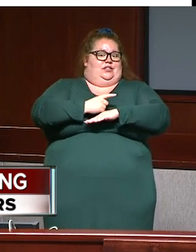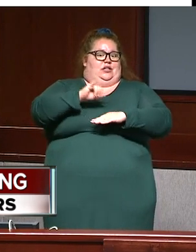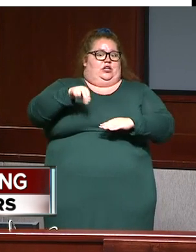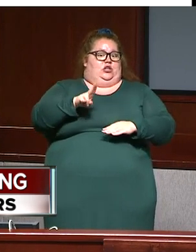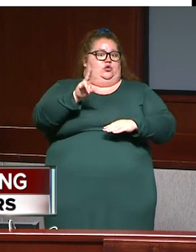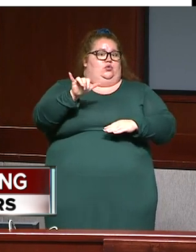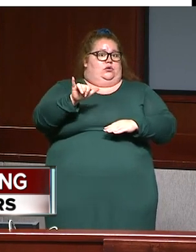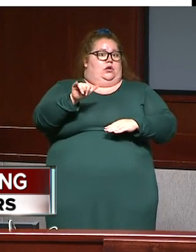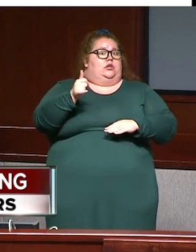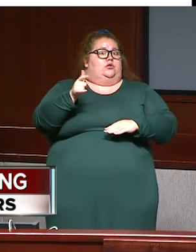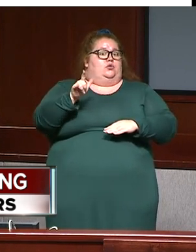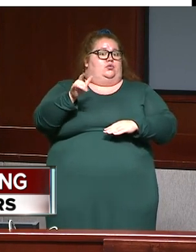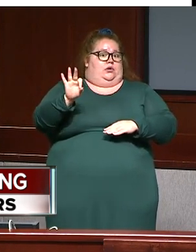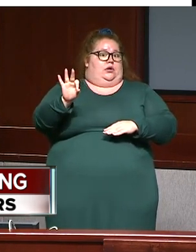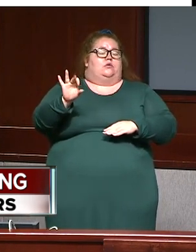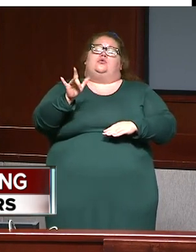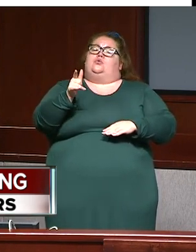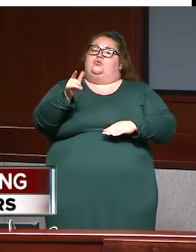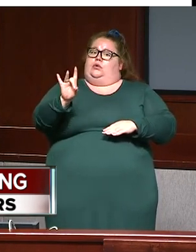some concern,